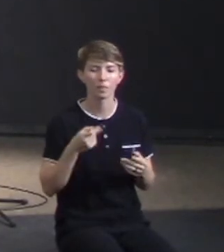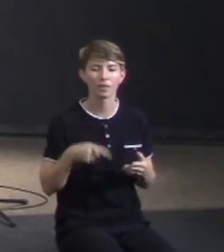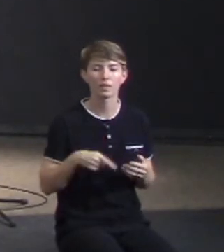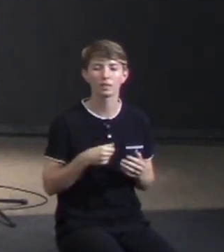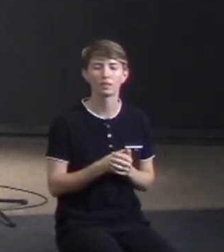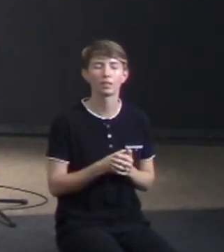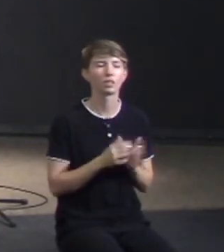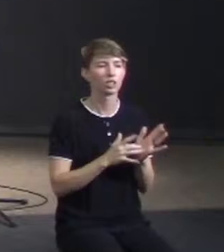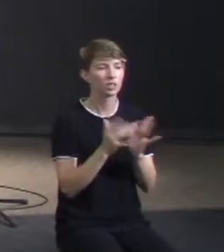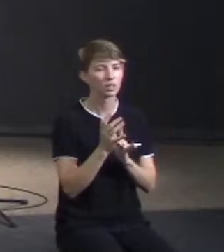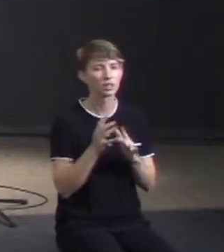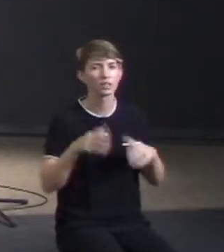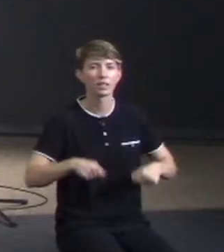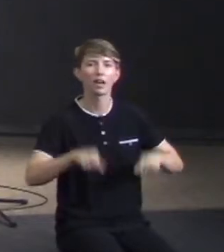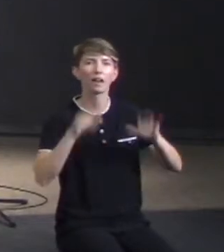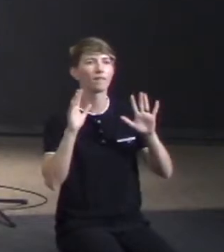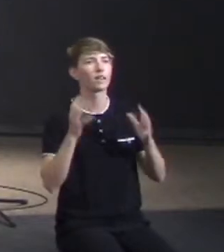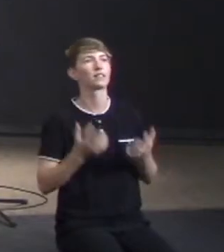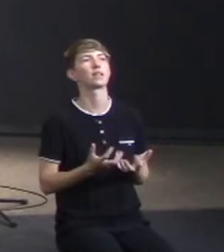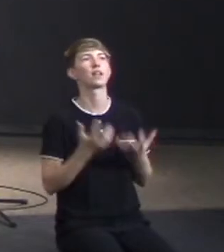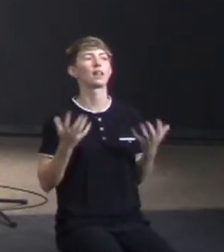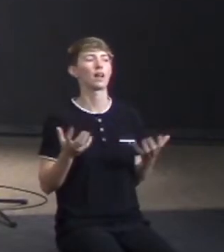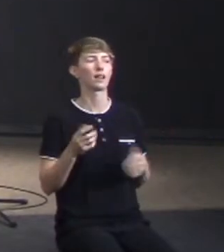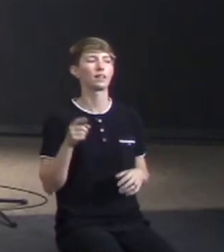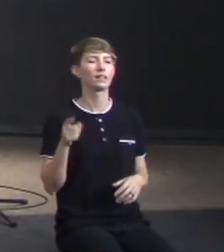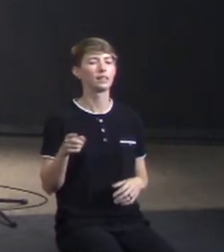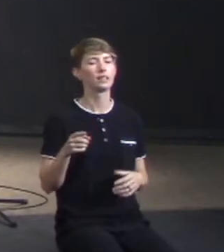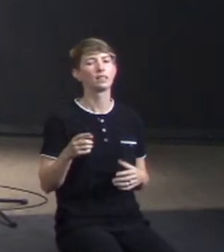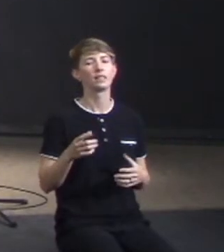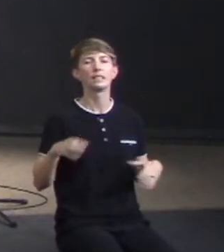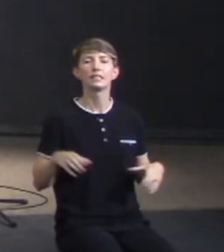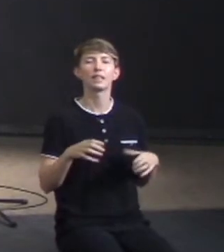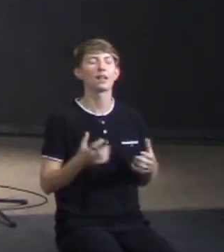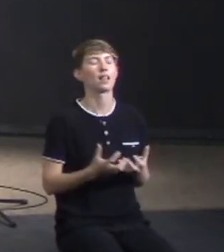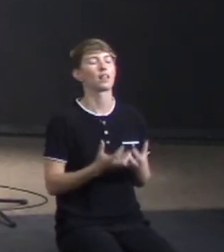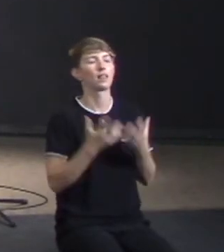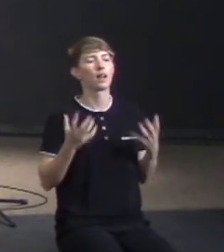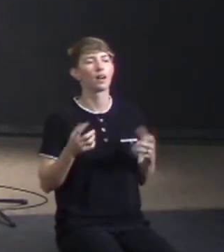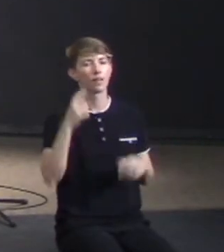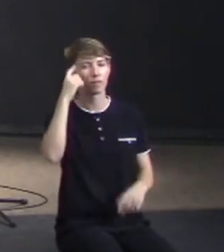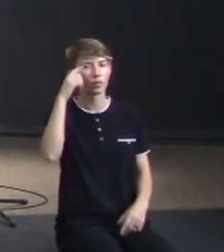sacrificed a lot. You know, he did a lot for us. And, you know,